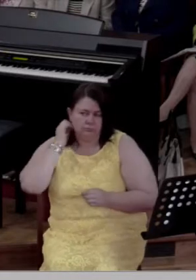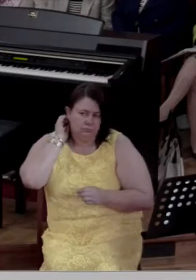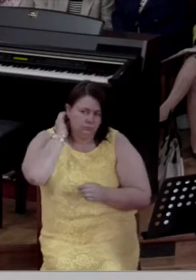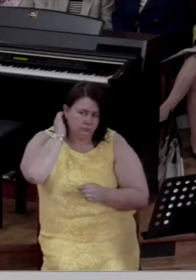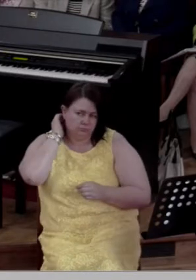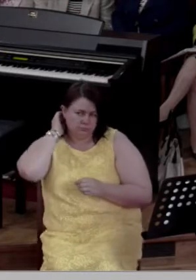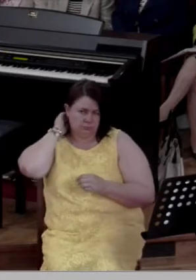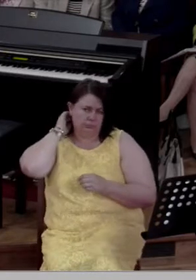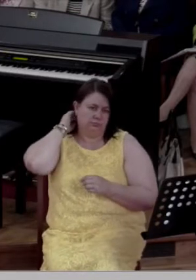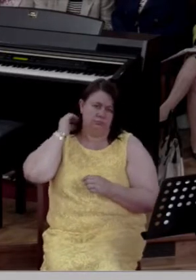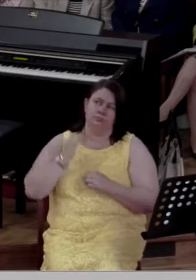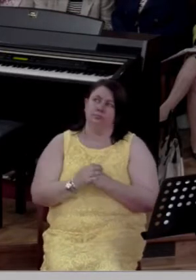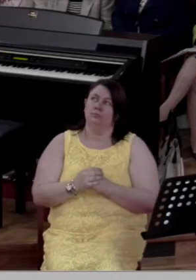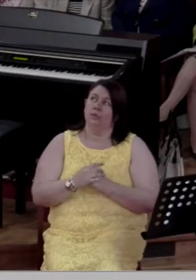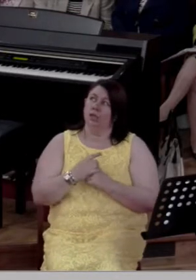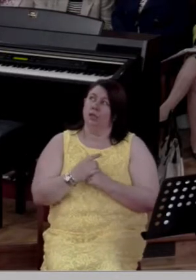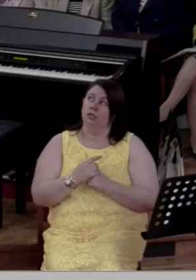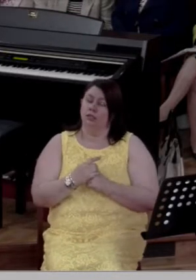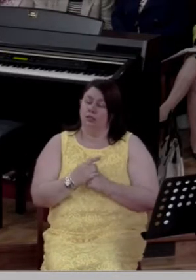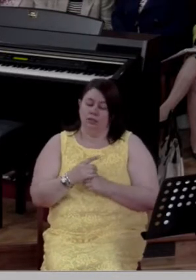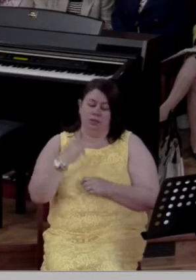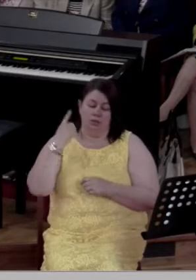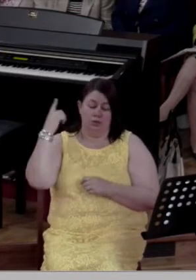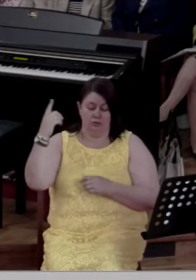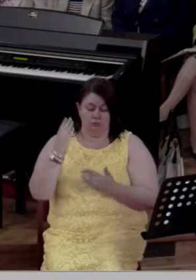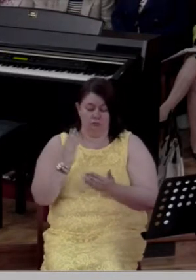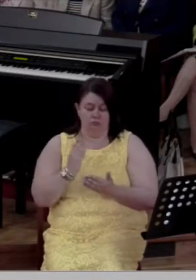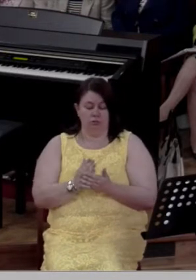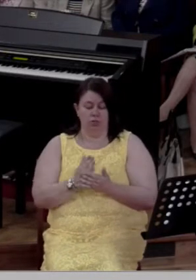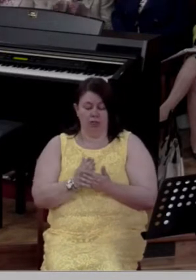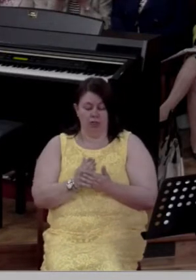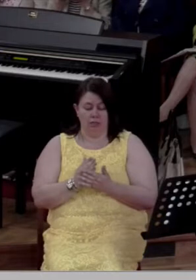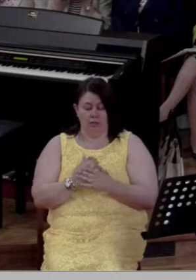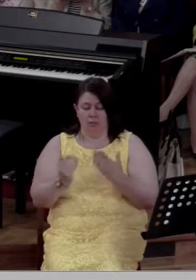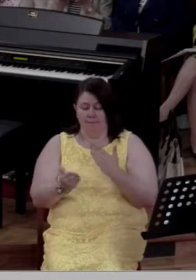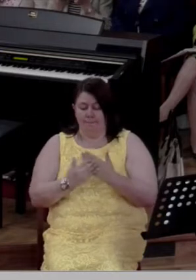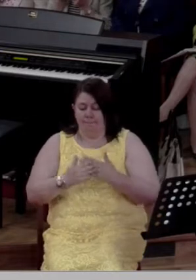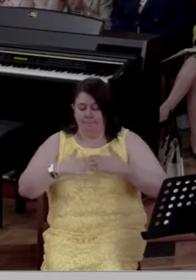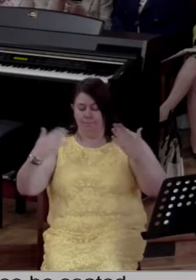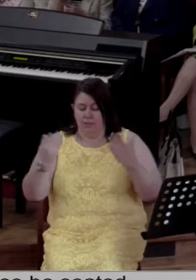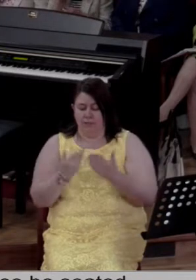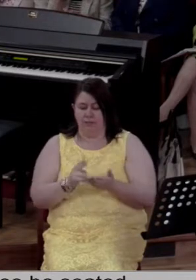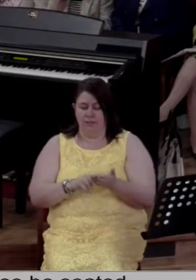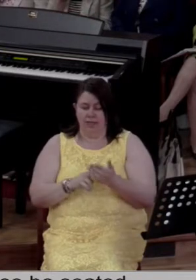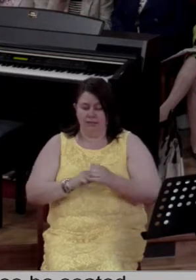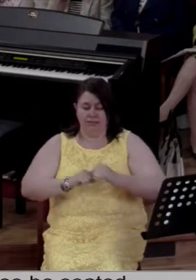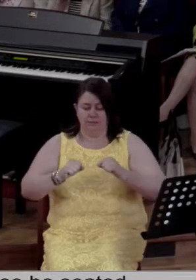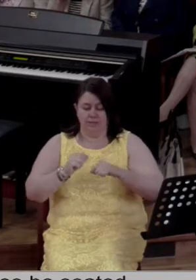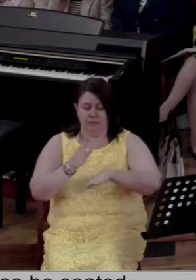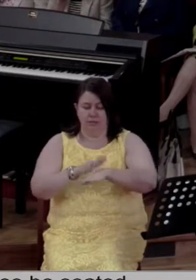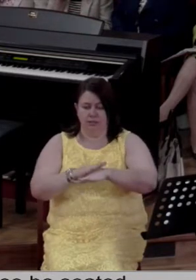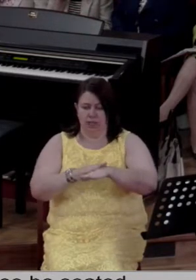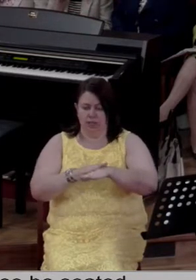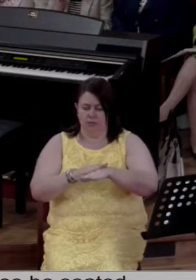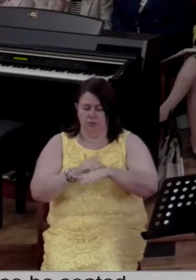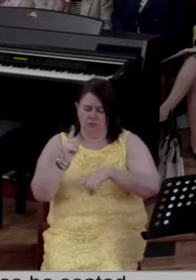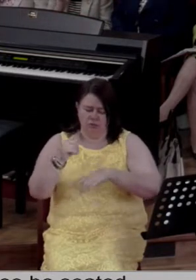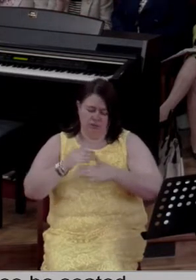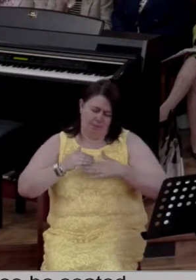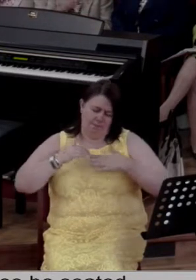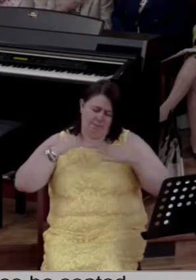Mighty God, you are beyond all space and time. You are greater than our minds